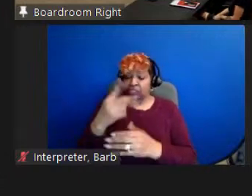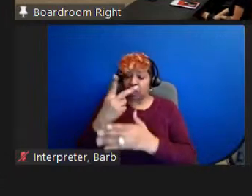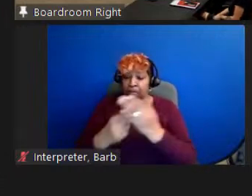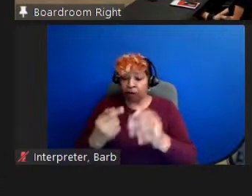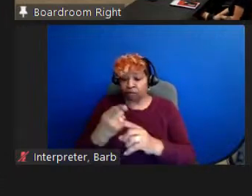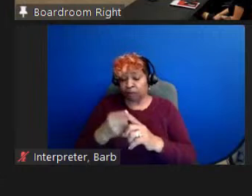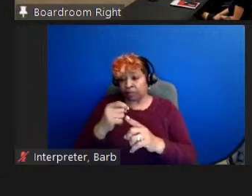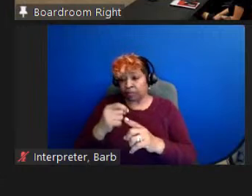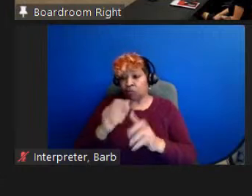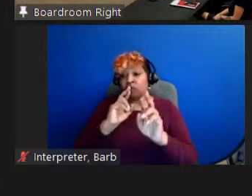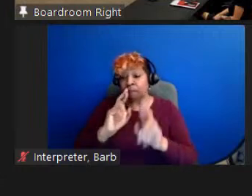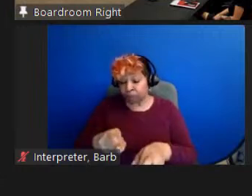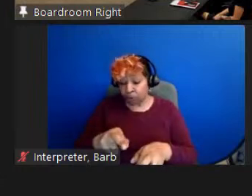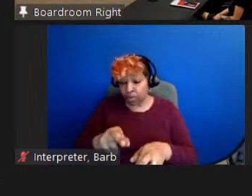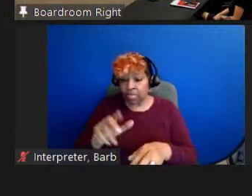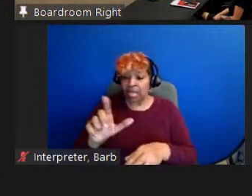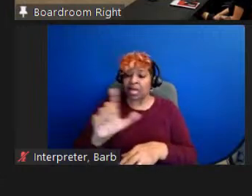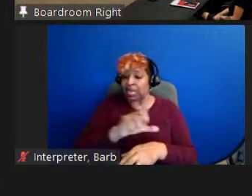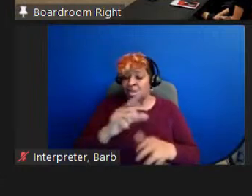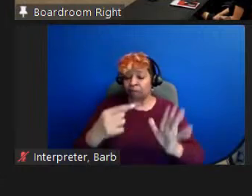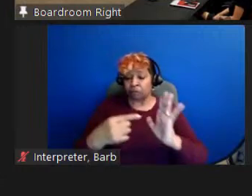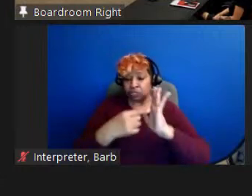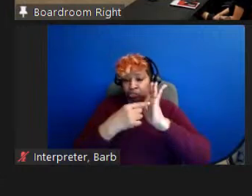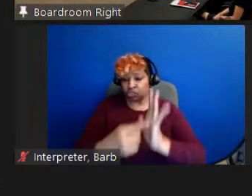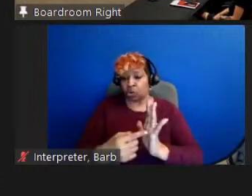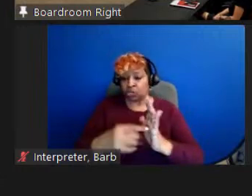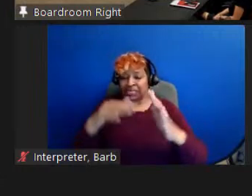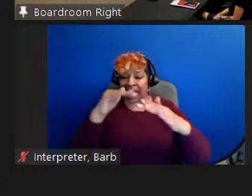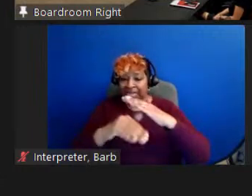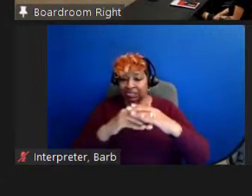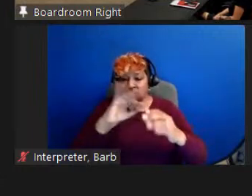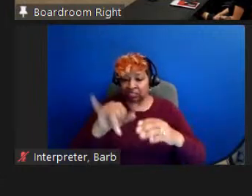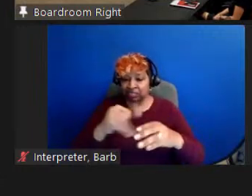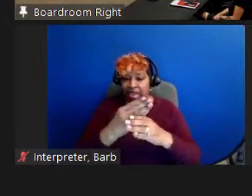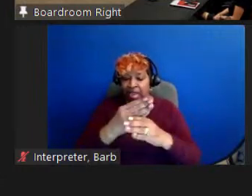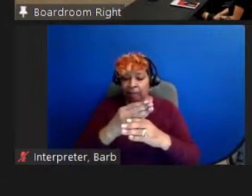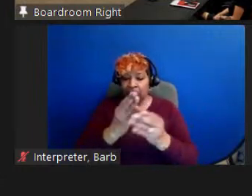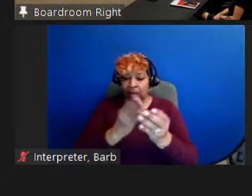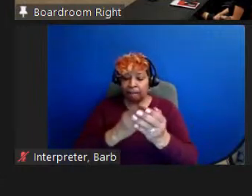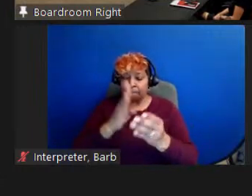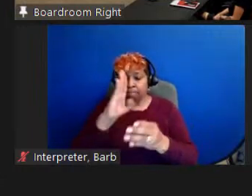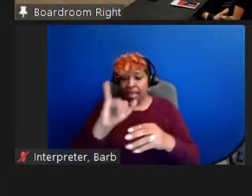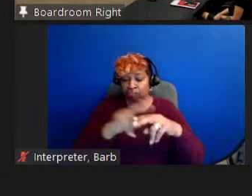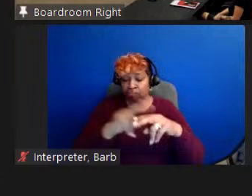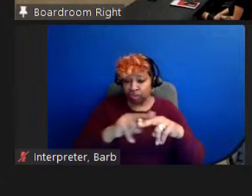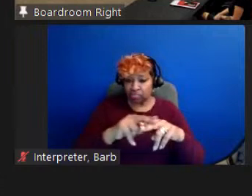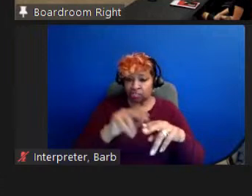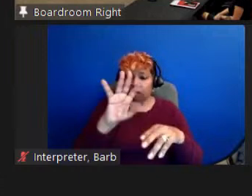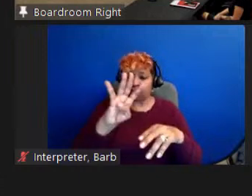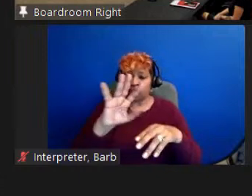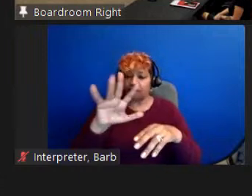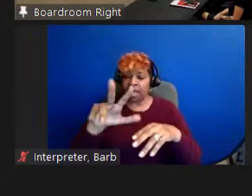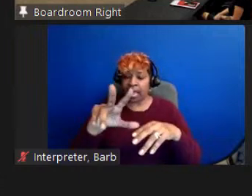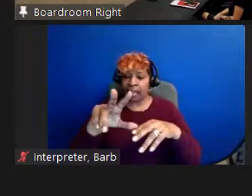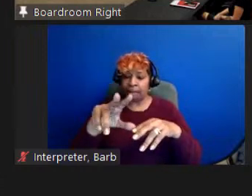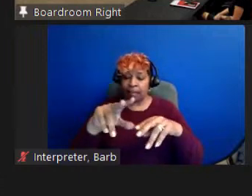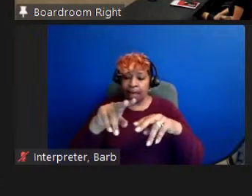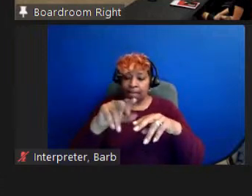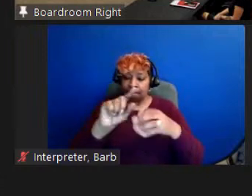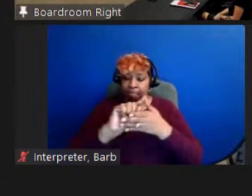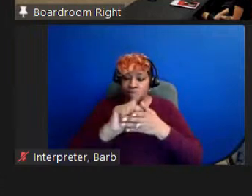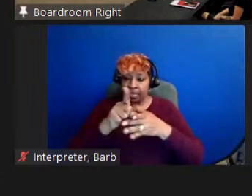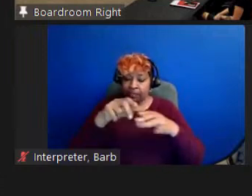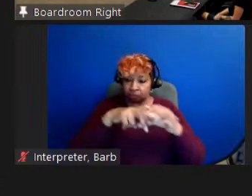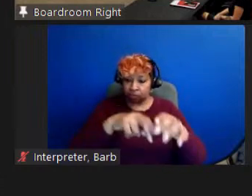framing report, but the left one shows access to jobs by transit in a 45-minute commute using bus or rail.